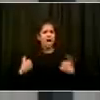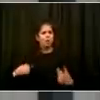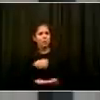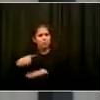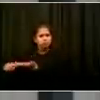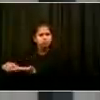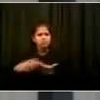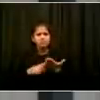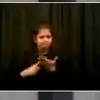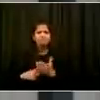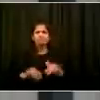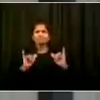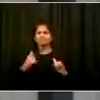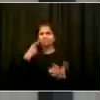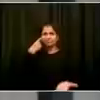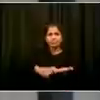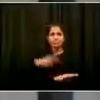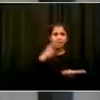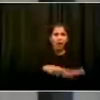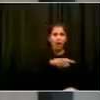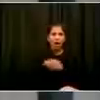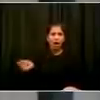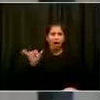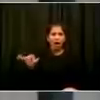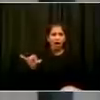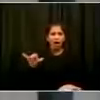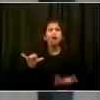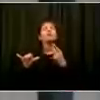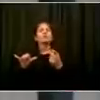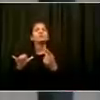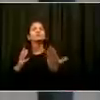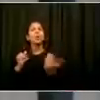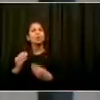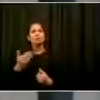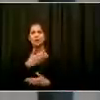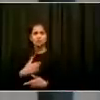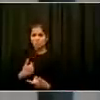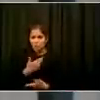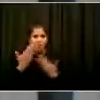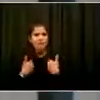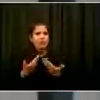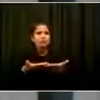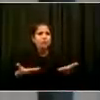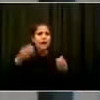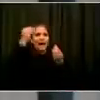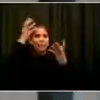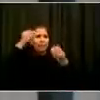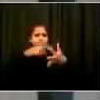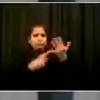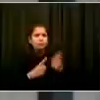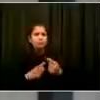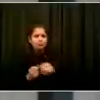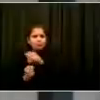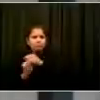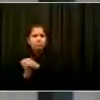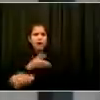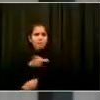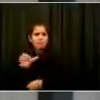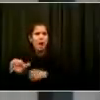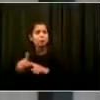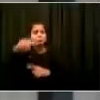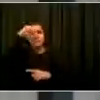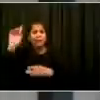should I try to access a development team when I may just be leveraged as an MWBE check? You know,